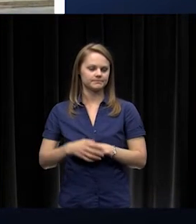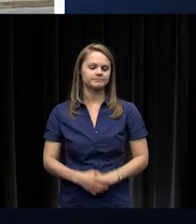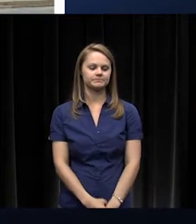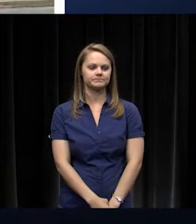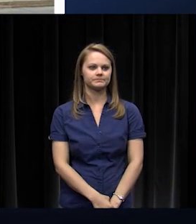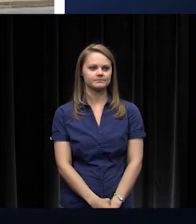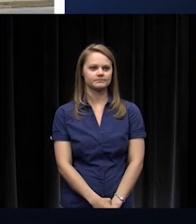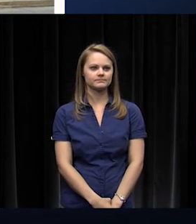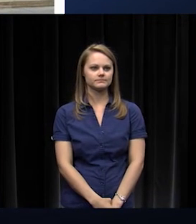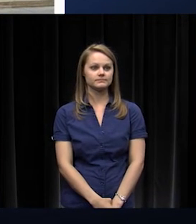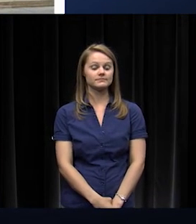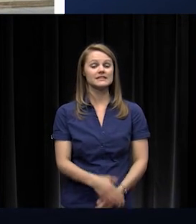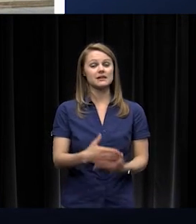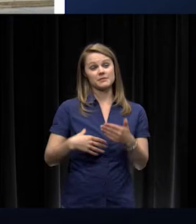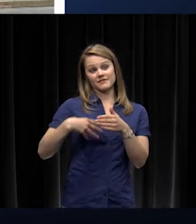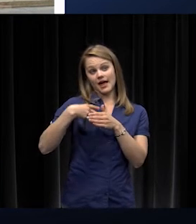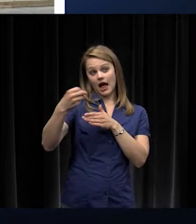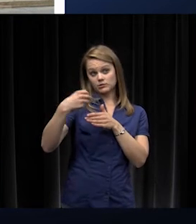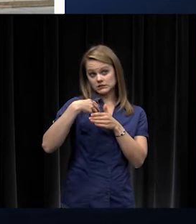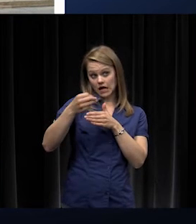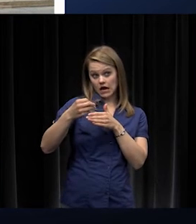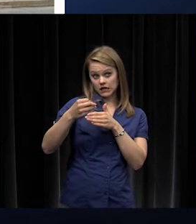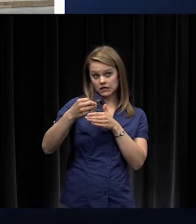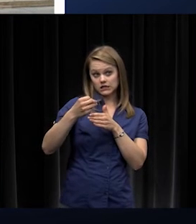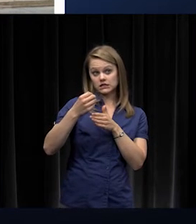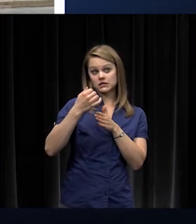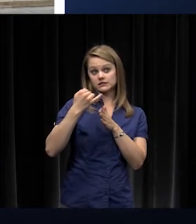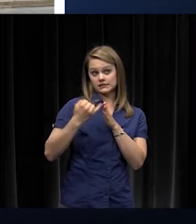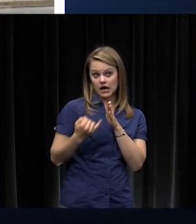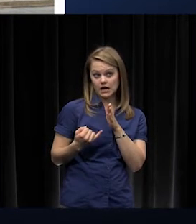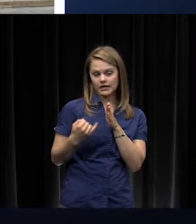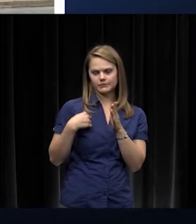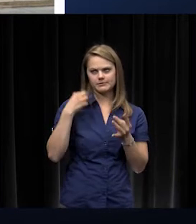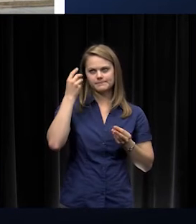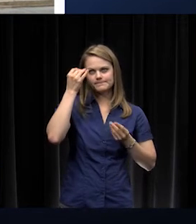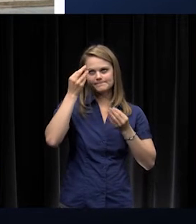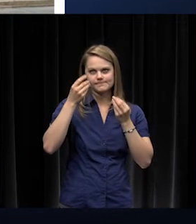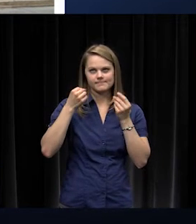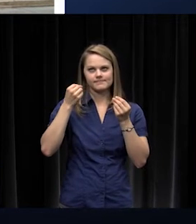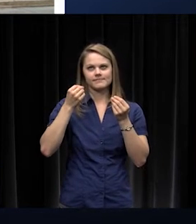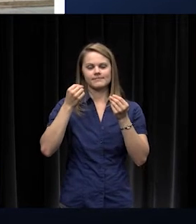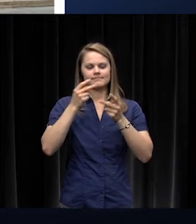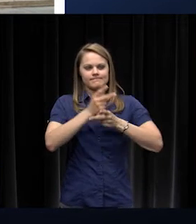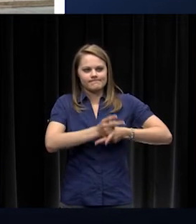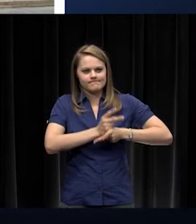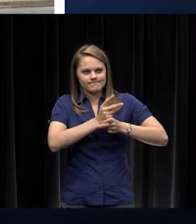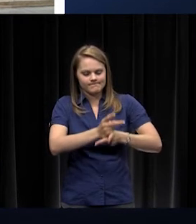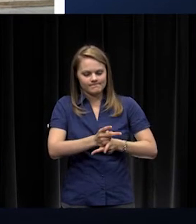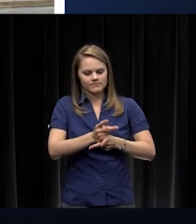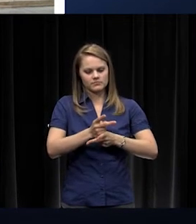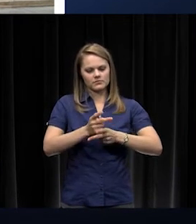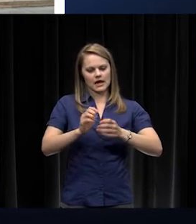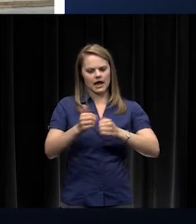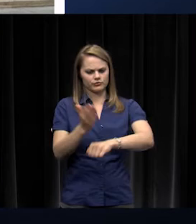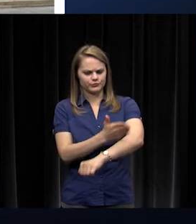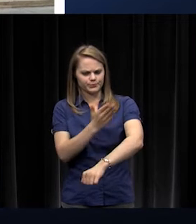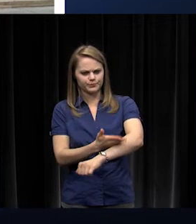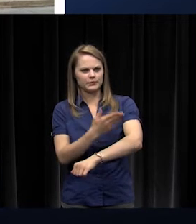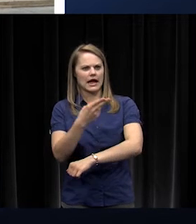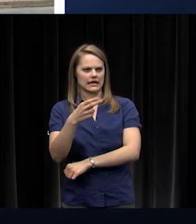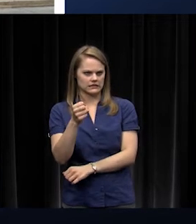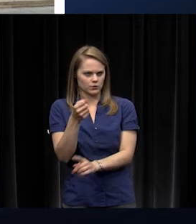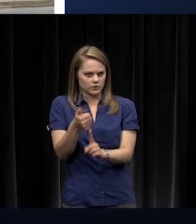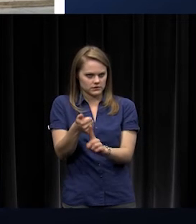So some of the exterior discussions, we spent a lot of time on design and thoughtful care of the high school itself. So this is the